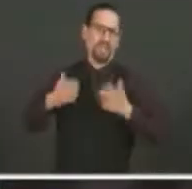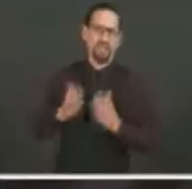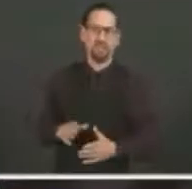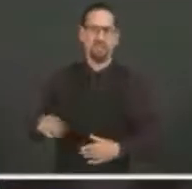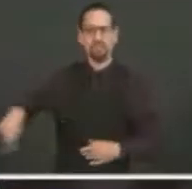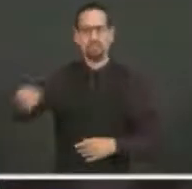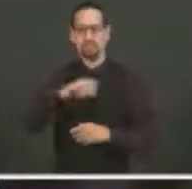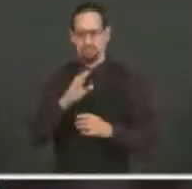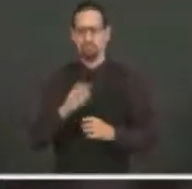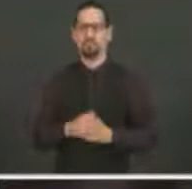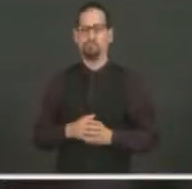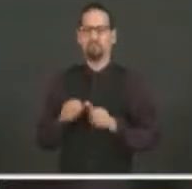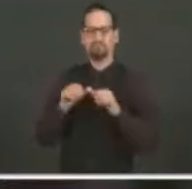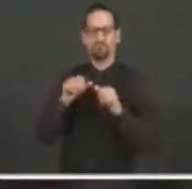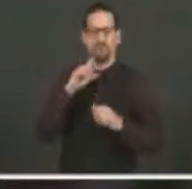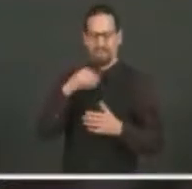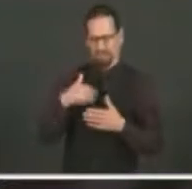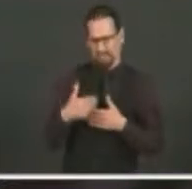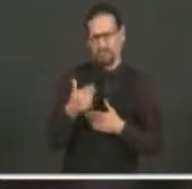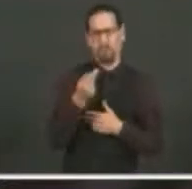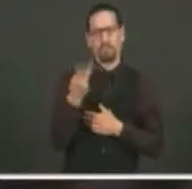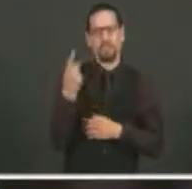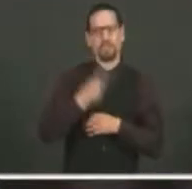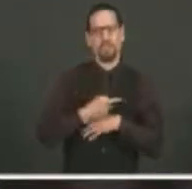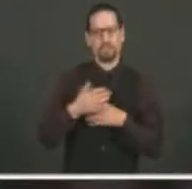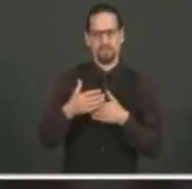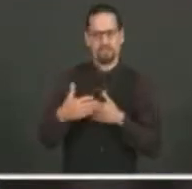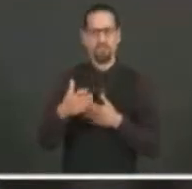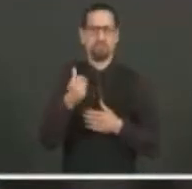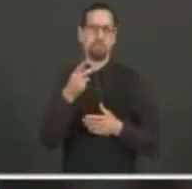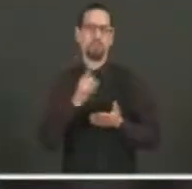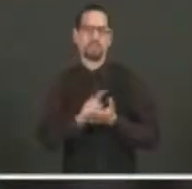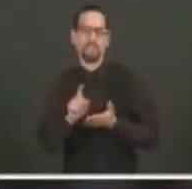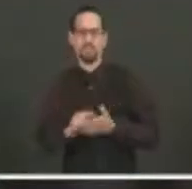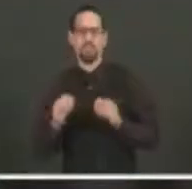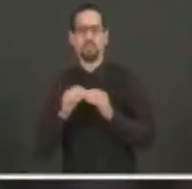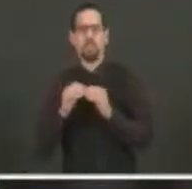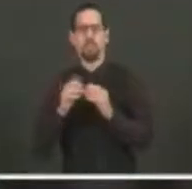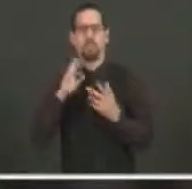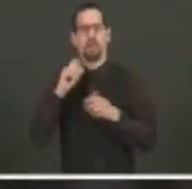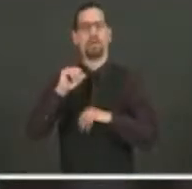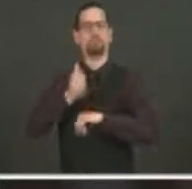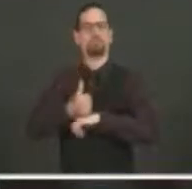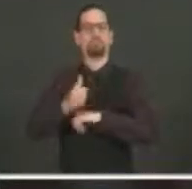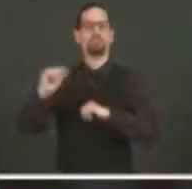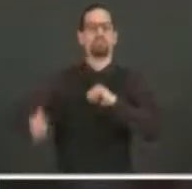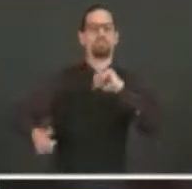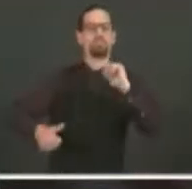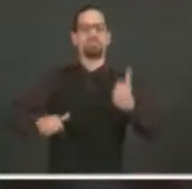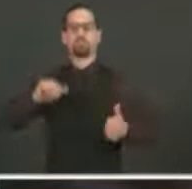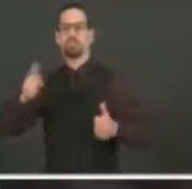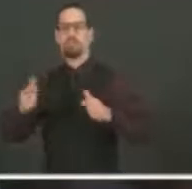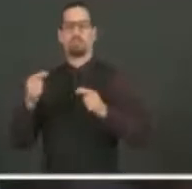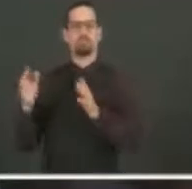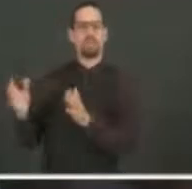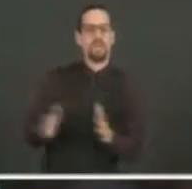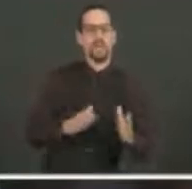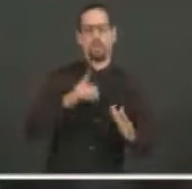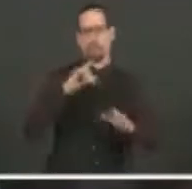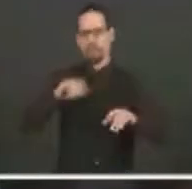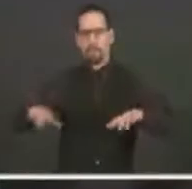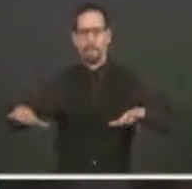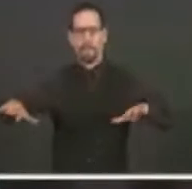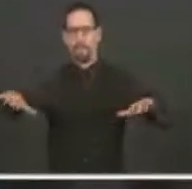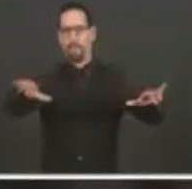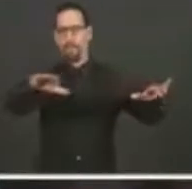several days to a couple of weeks to begin implementing, to begin thinking about how they want to approach it, provide more